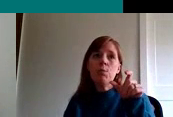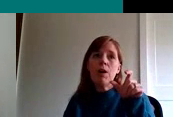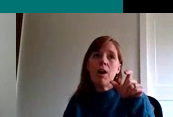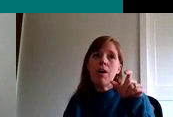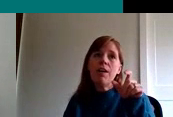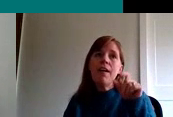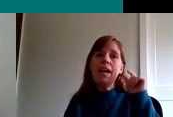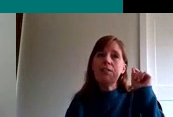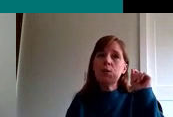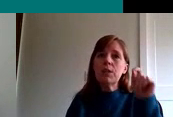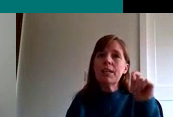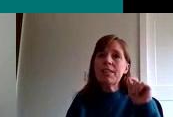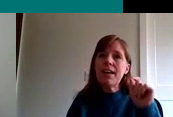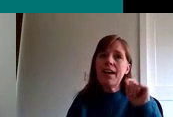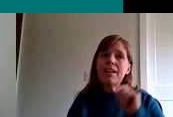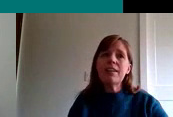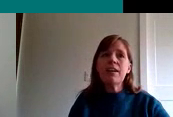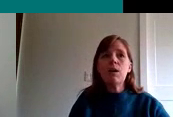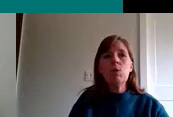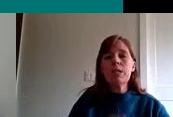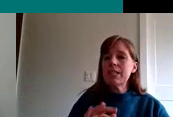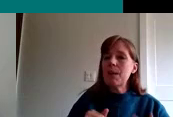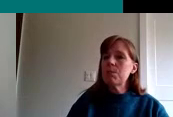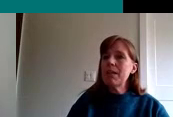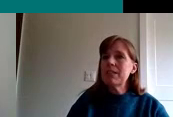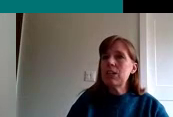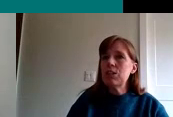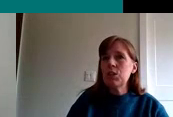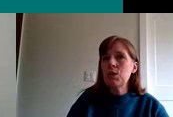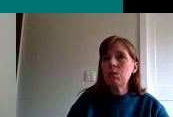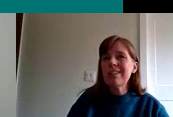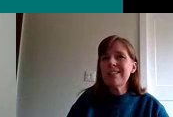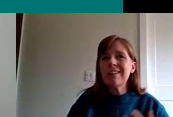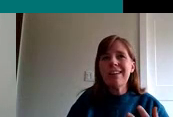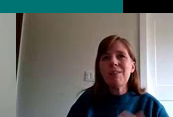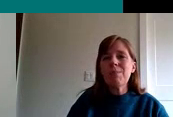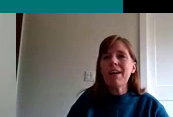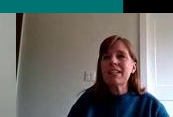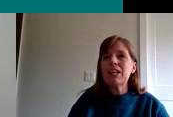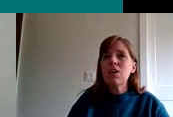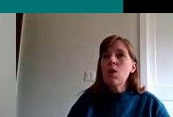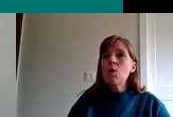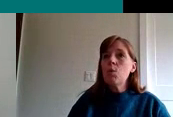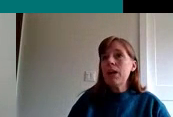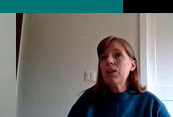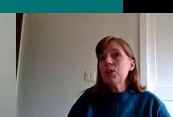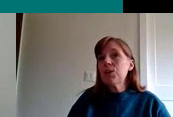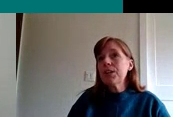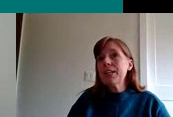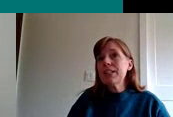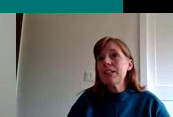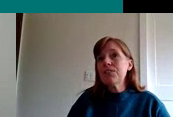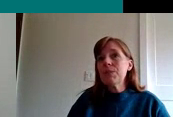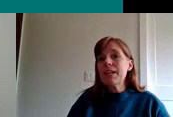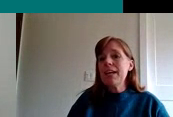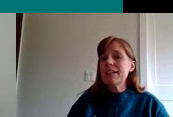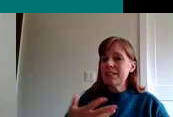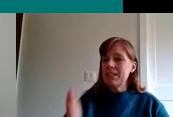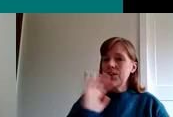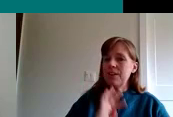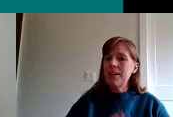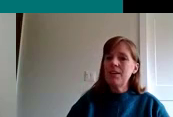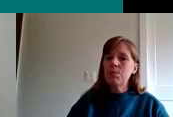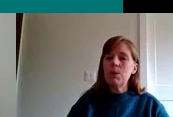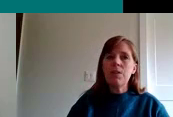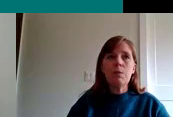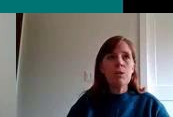on your toolbar, and if you click that, you can type us a message. So let's start out by asking where you're connecting from